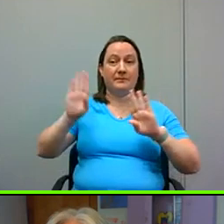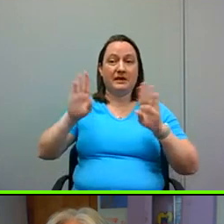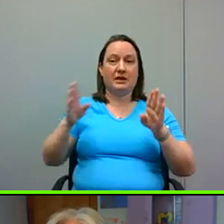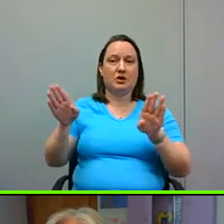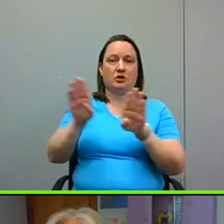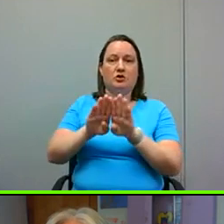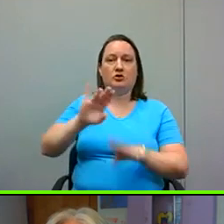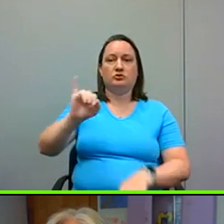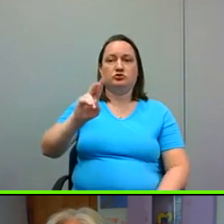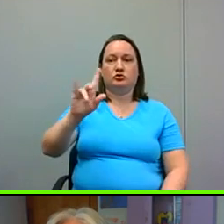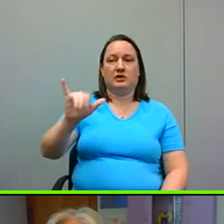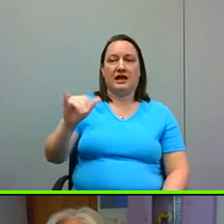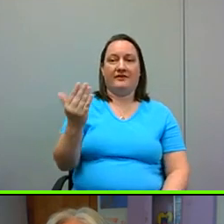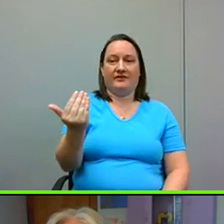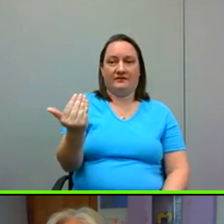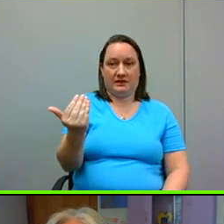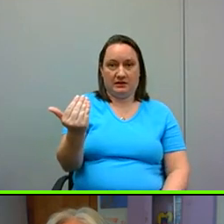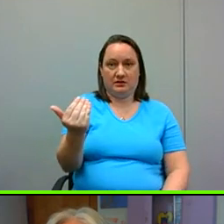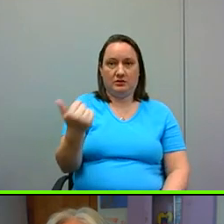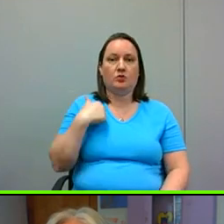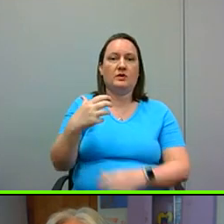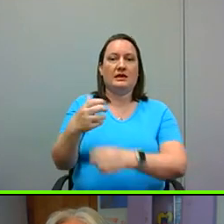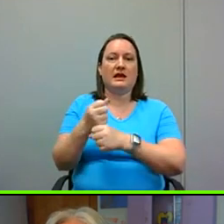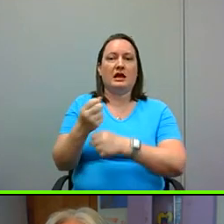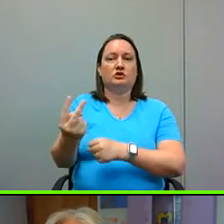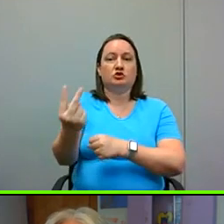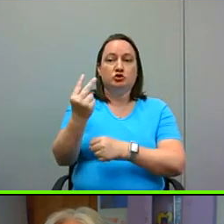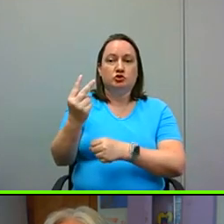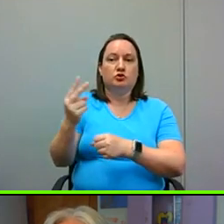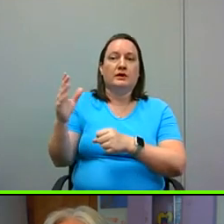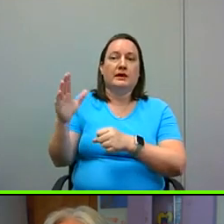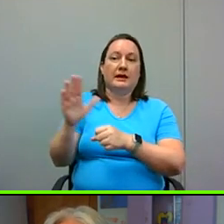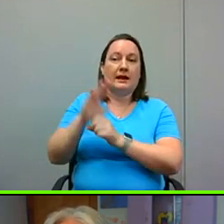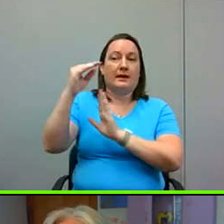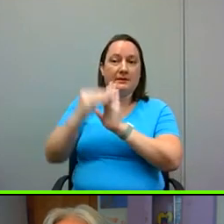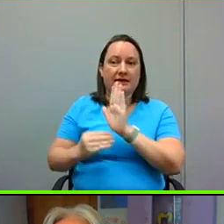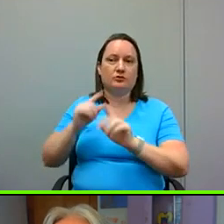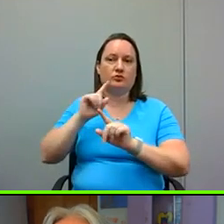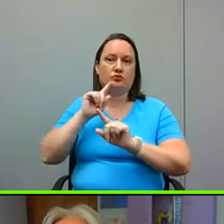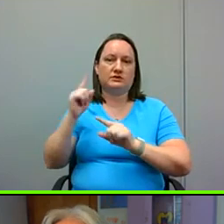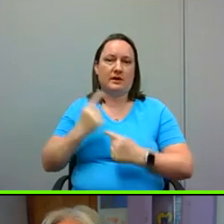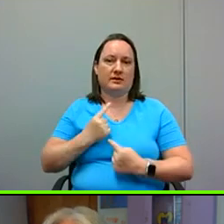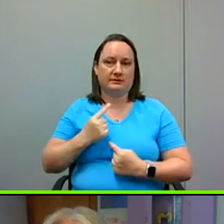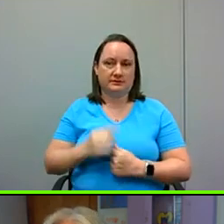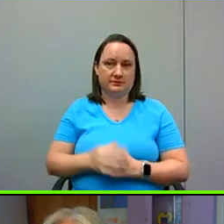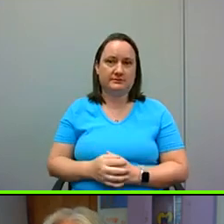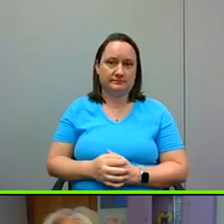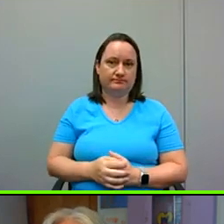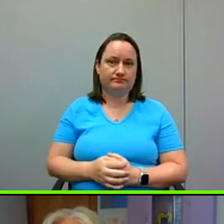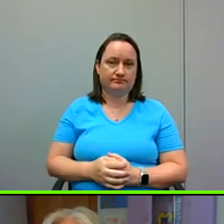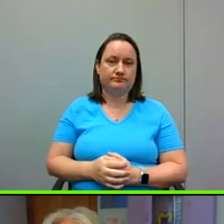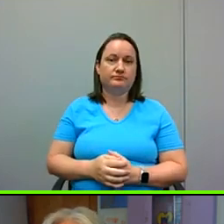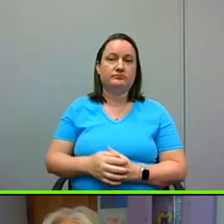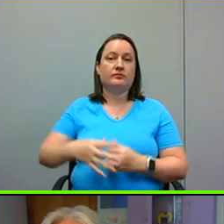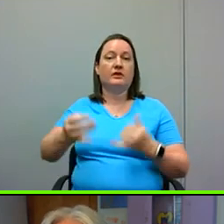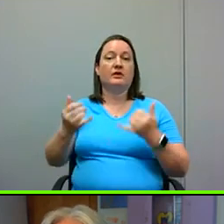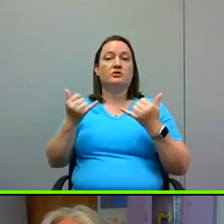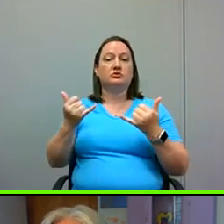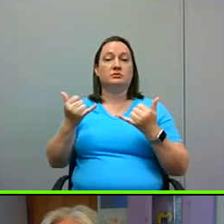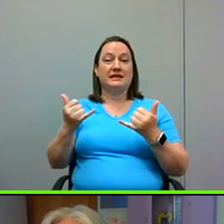15th, and we received 2 complete responses. So today we will